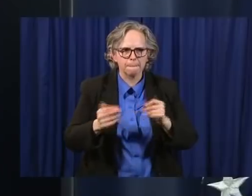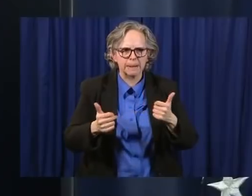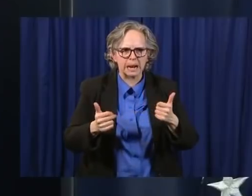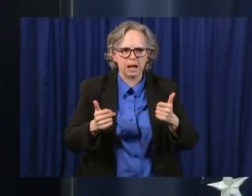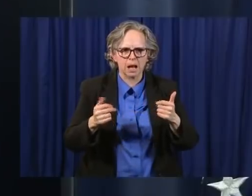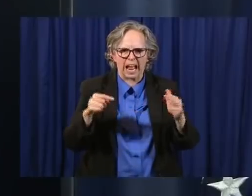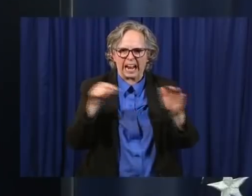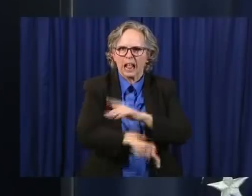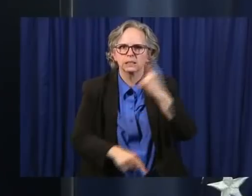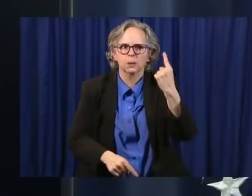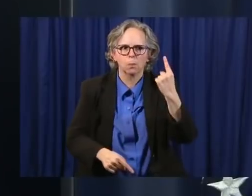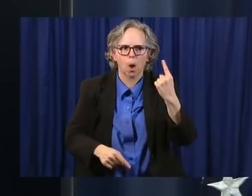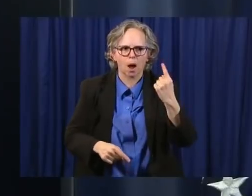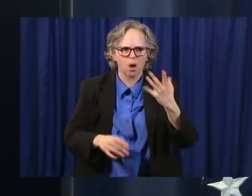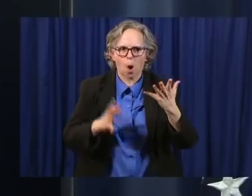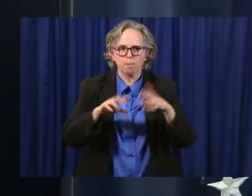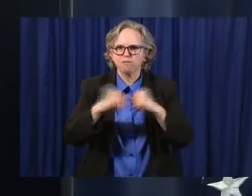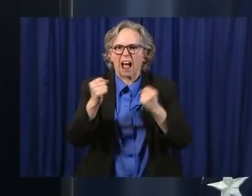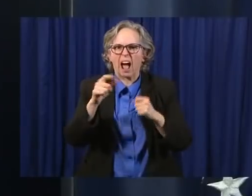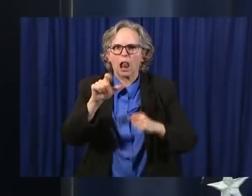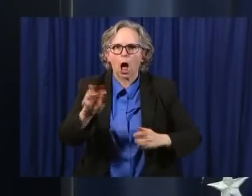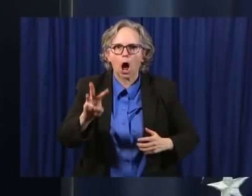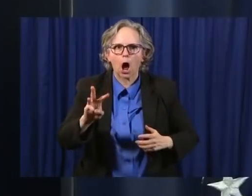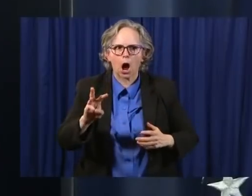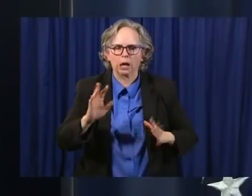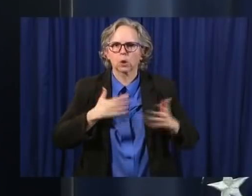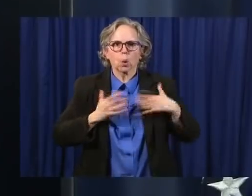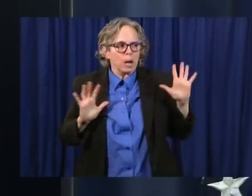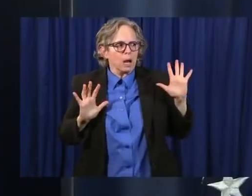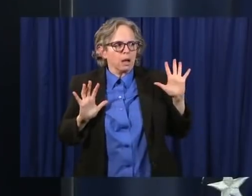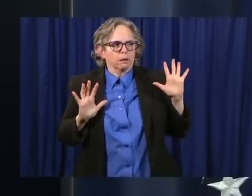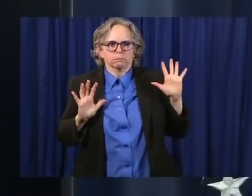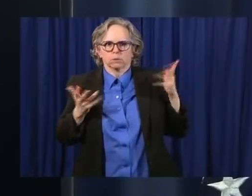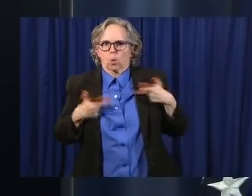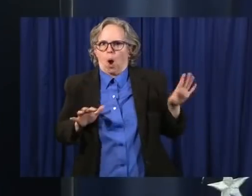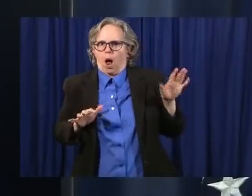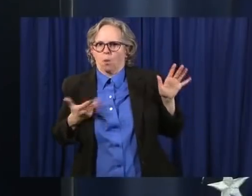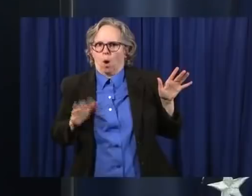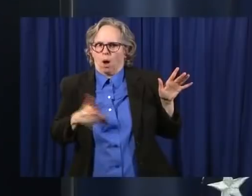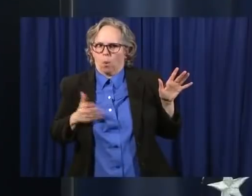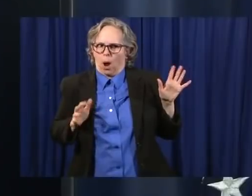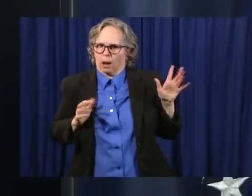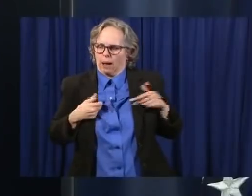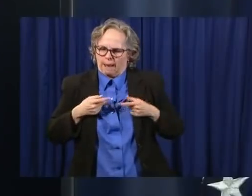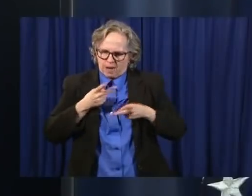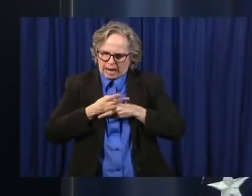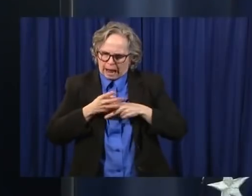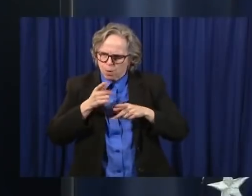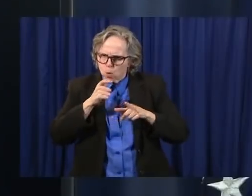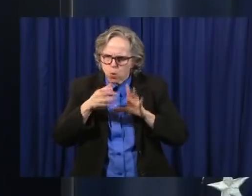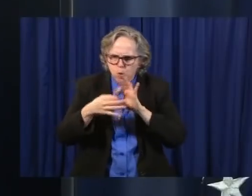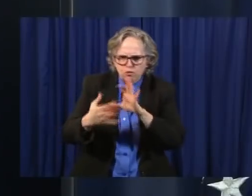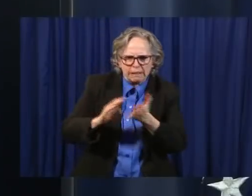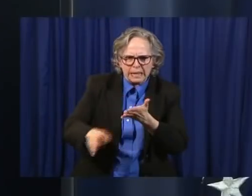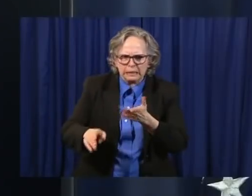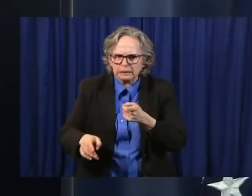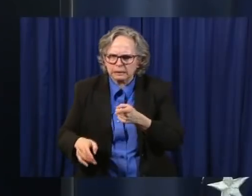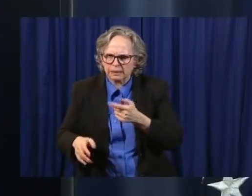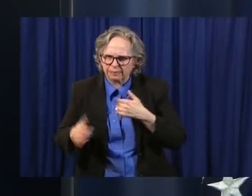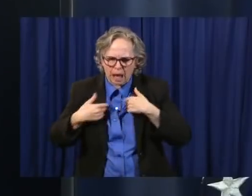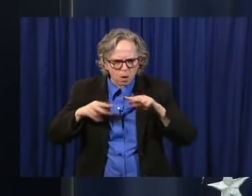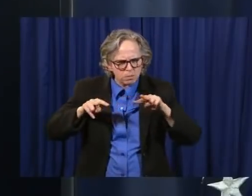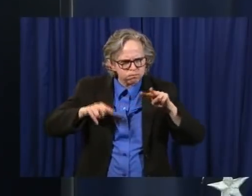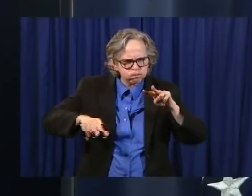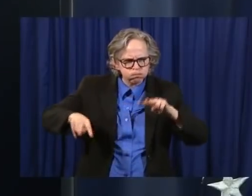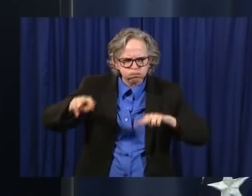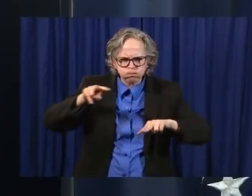case scenario. We don't want that. So we do want to have a reduction. We want to do it safely. This is the method Ohio has chosen, and this is